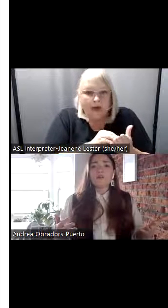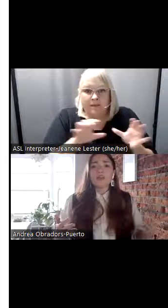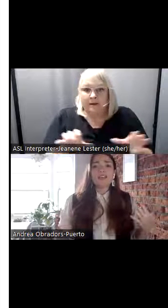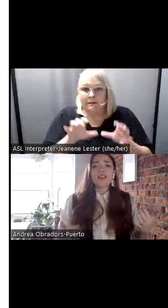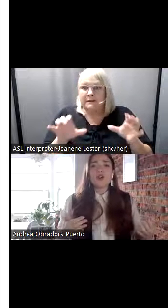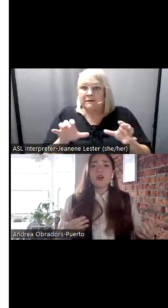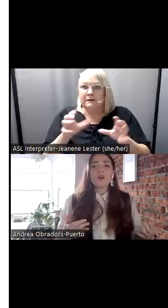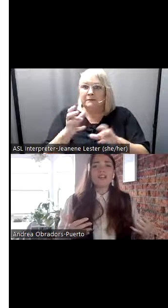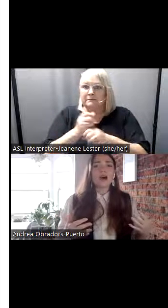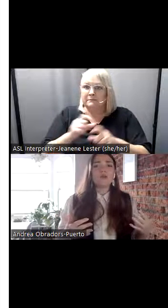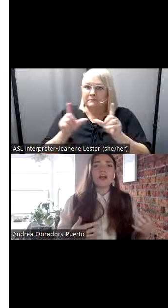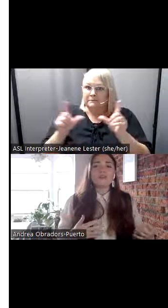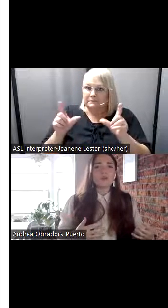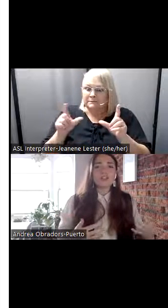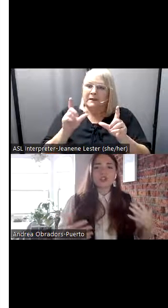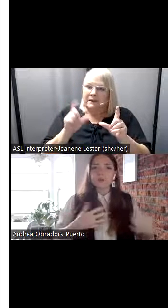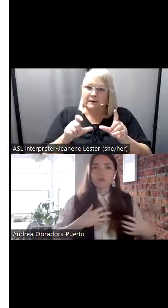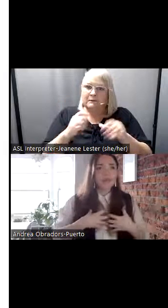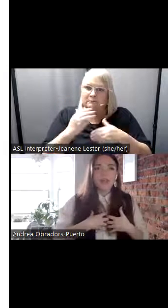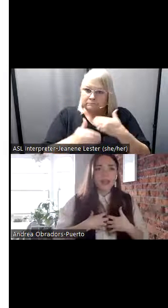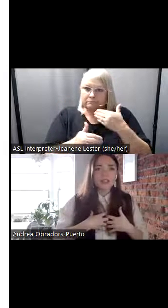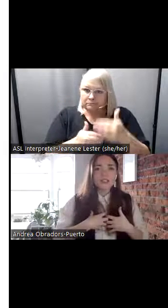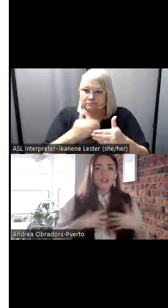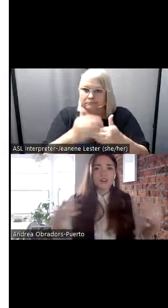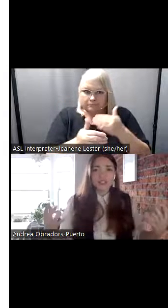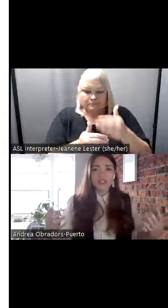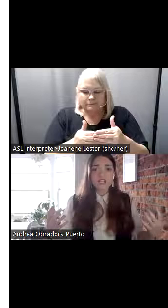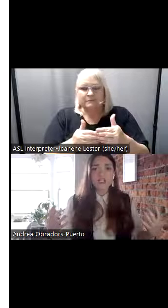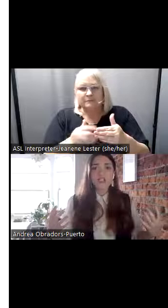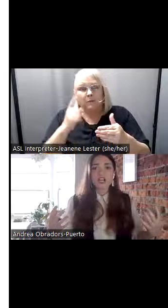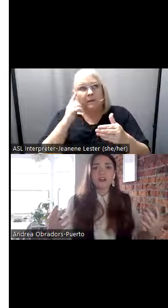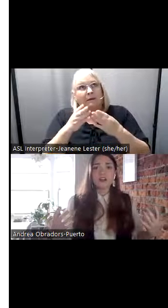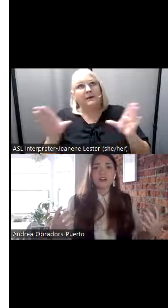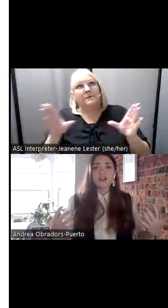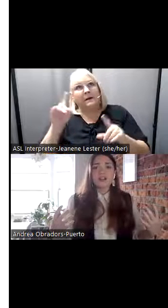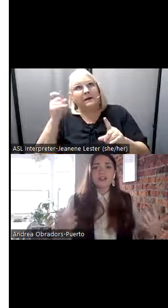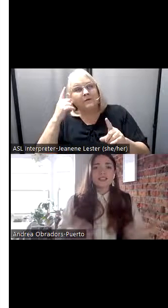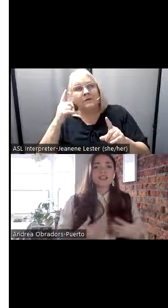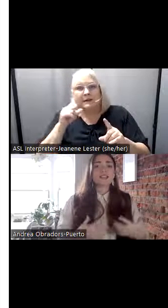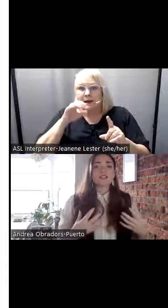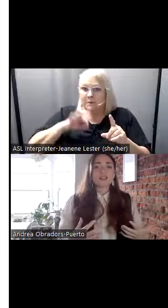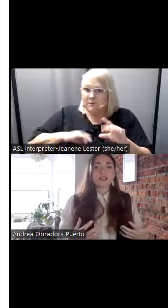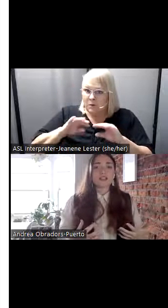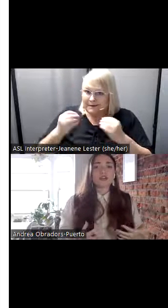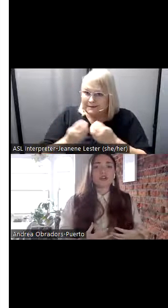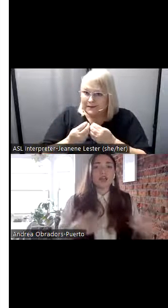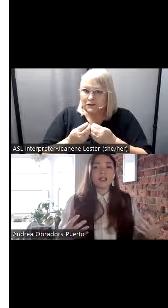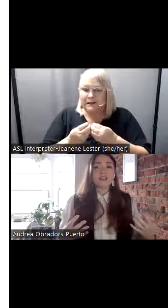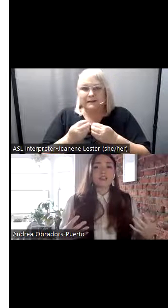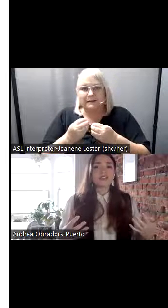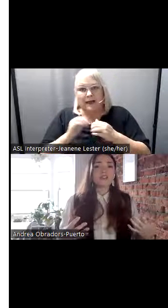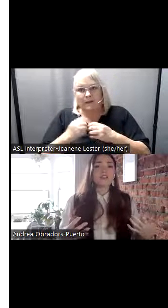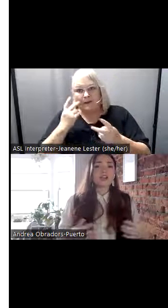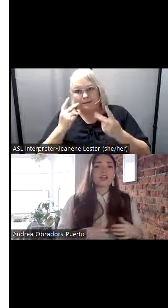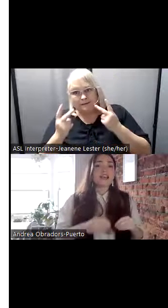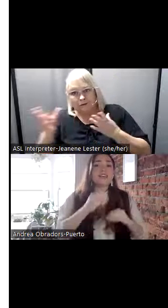And it's not always how governments or not-profit entities or organizations in general see a service. For